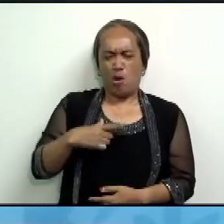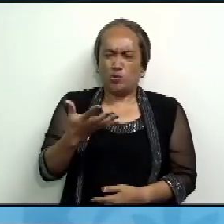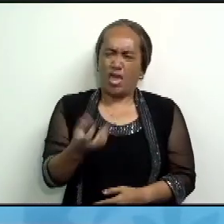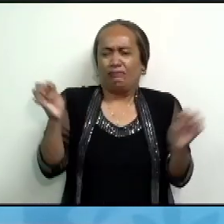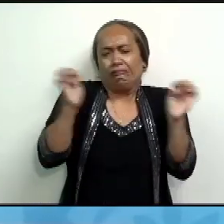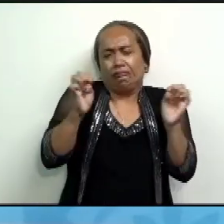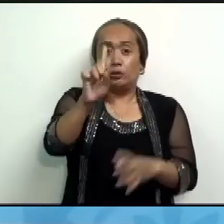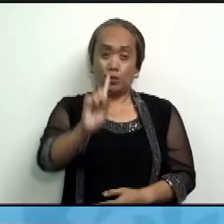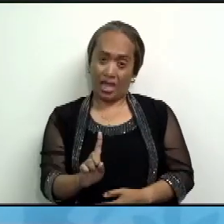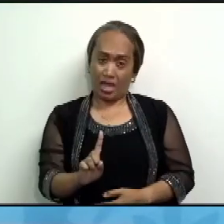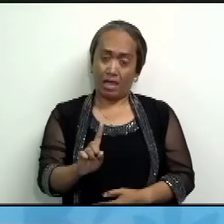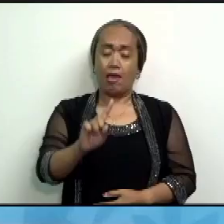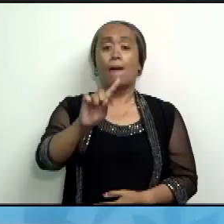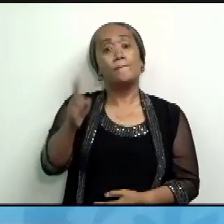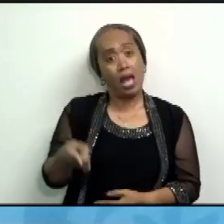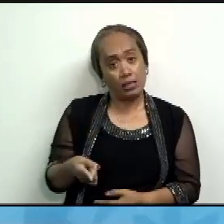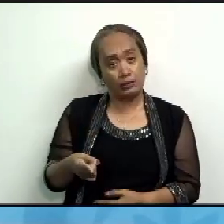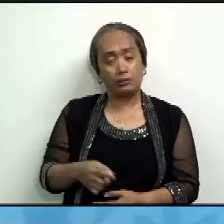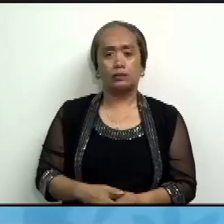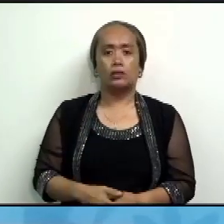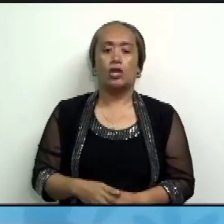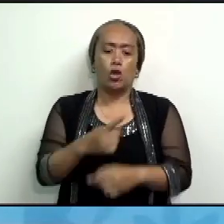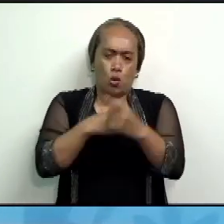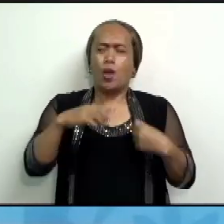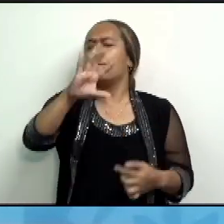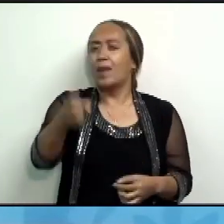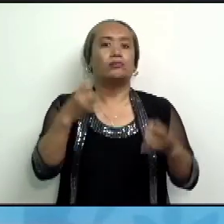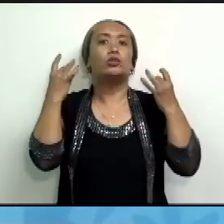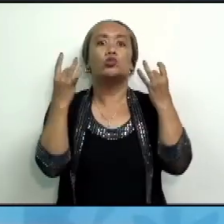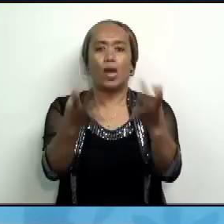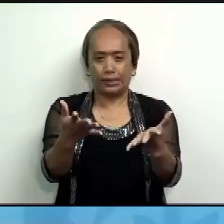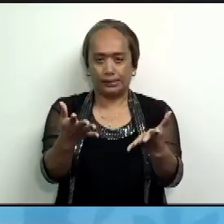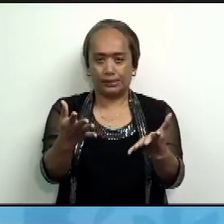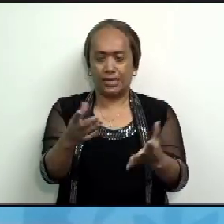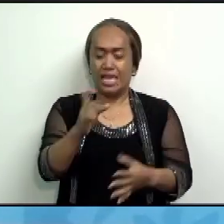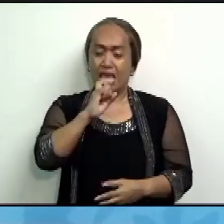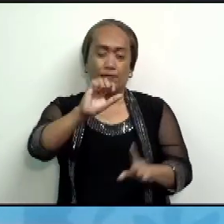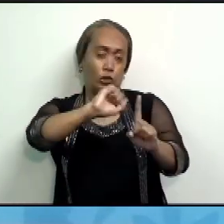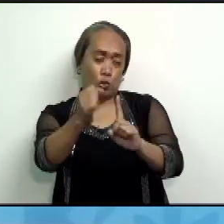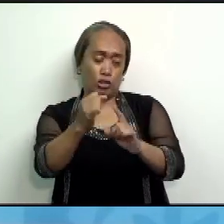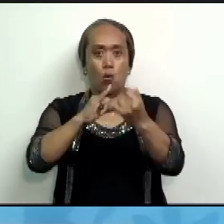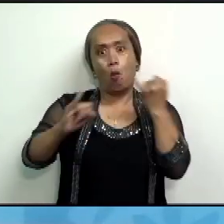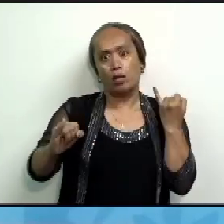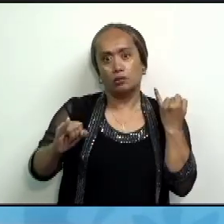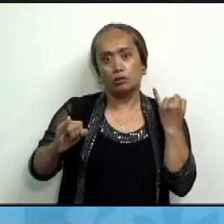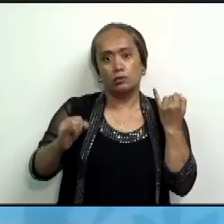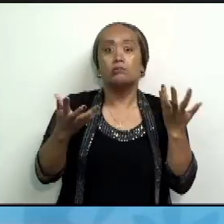crisis today, but because we must be ready if the situation gets worse.